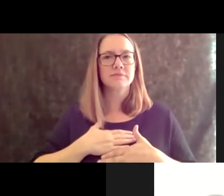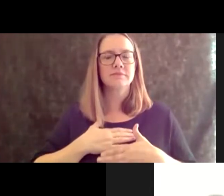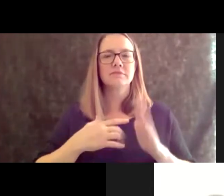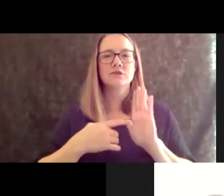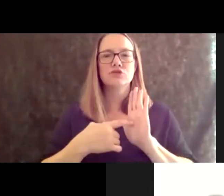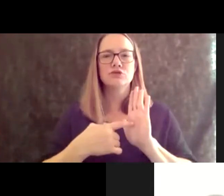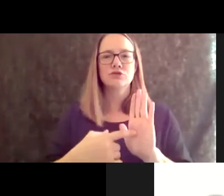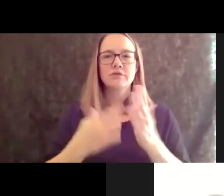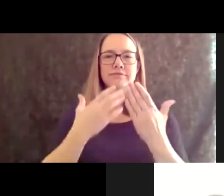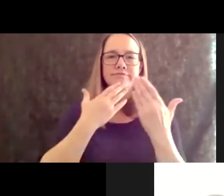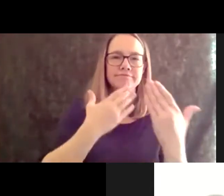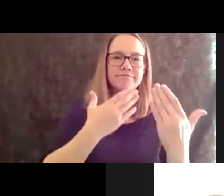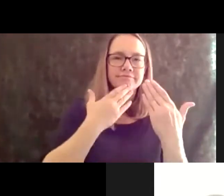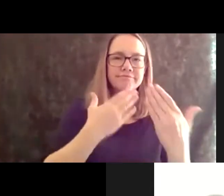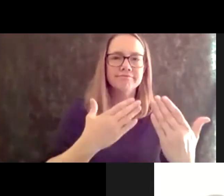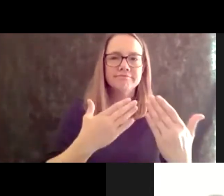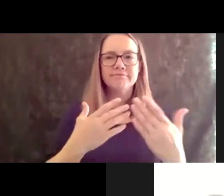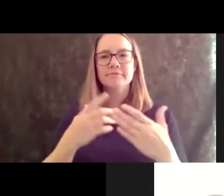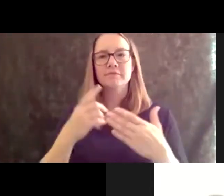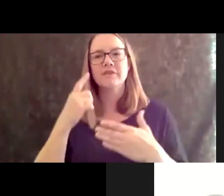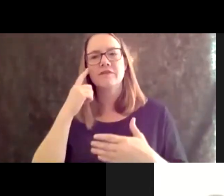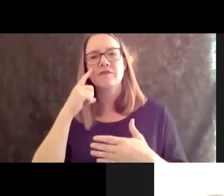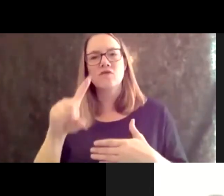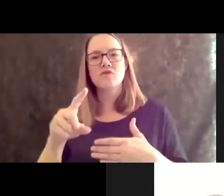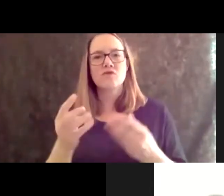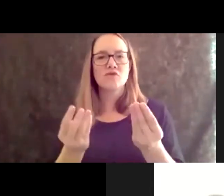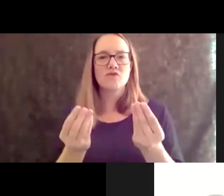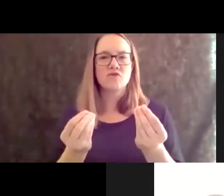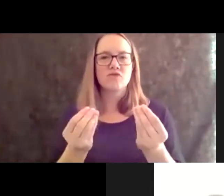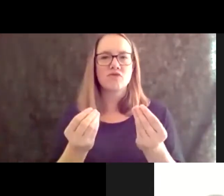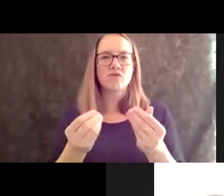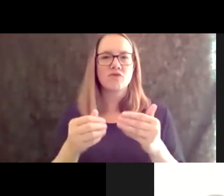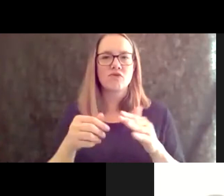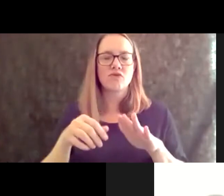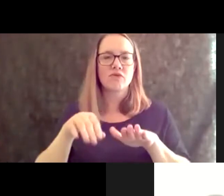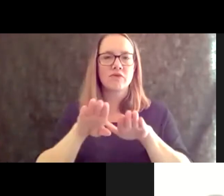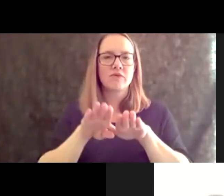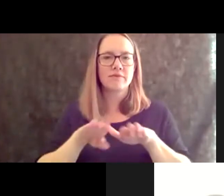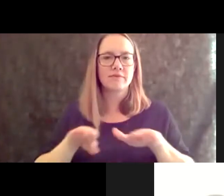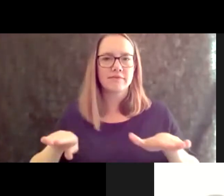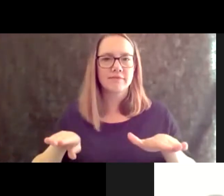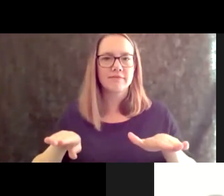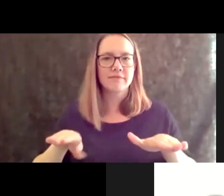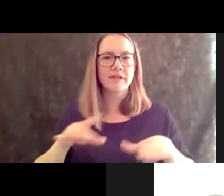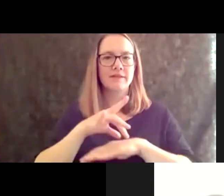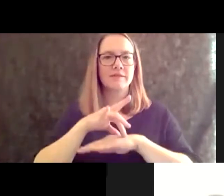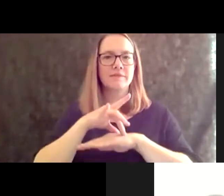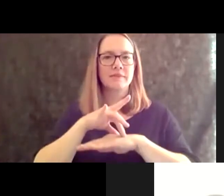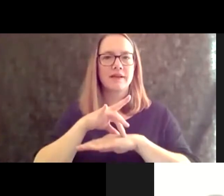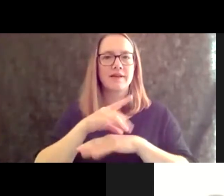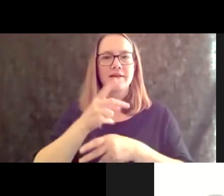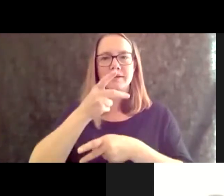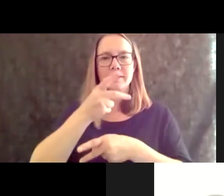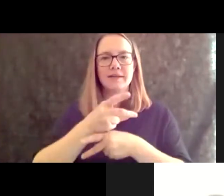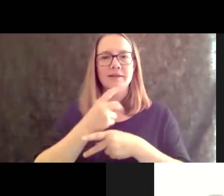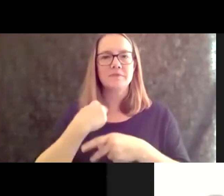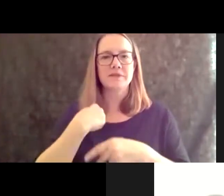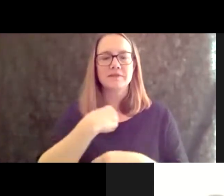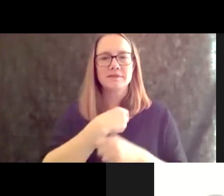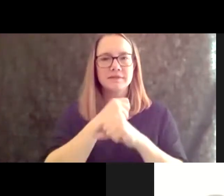awareness to the earth below you. Keeps you grounded. This planet keeps us